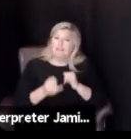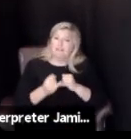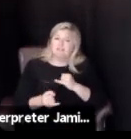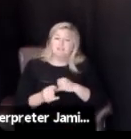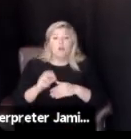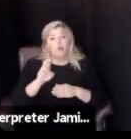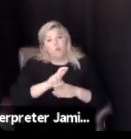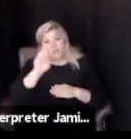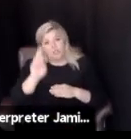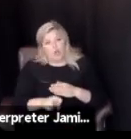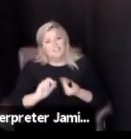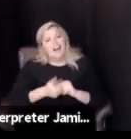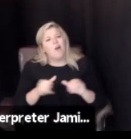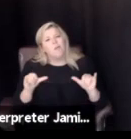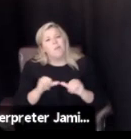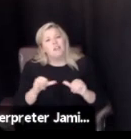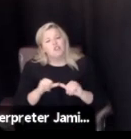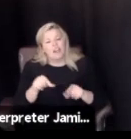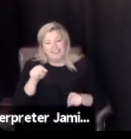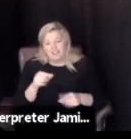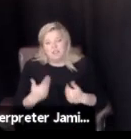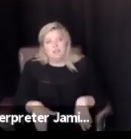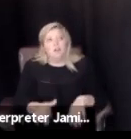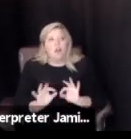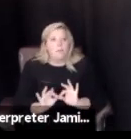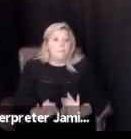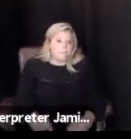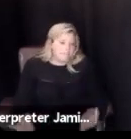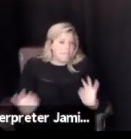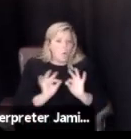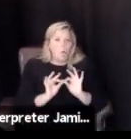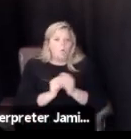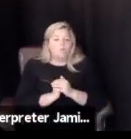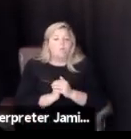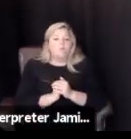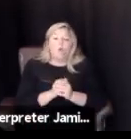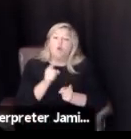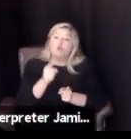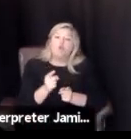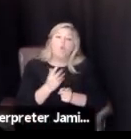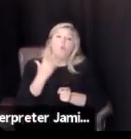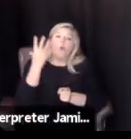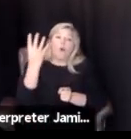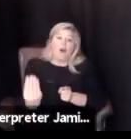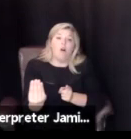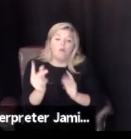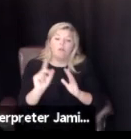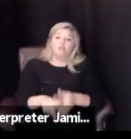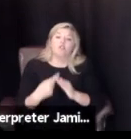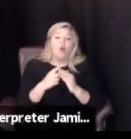so incredibly important. When you go out and you start